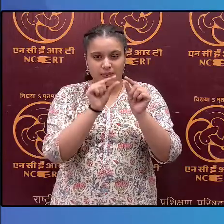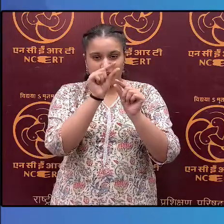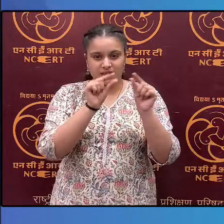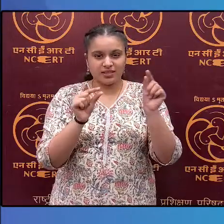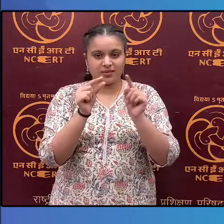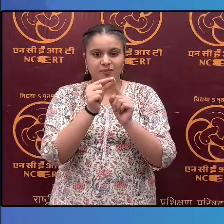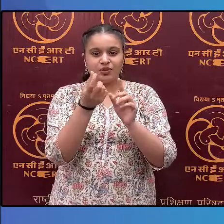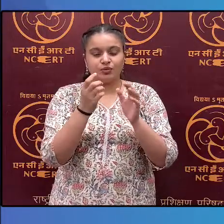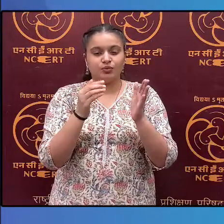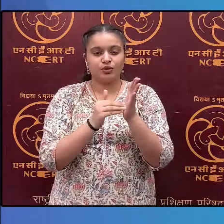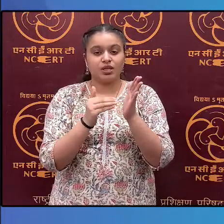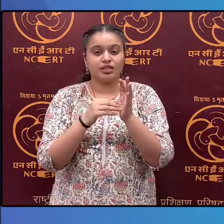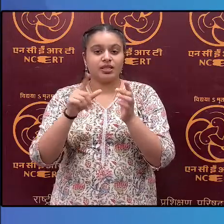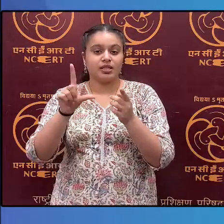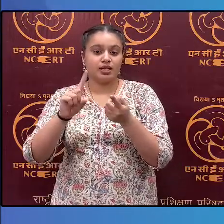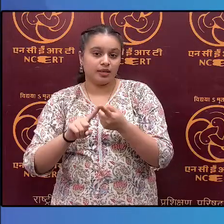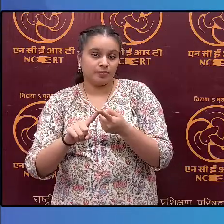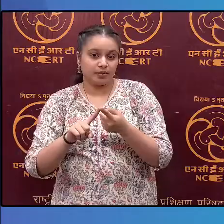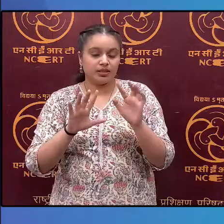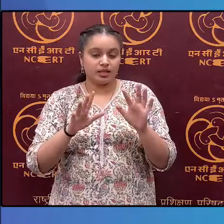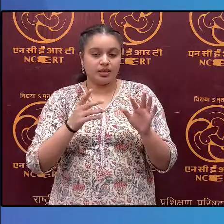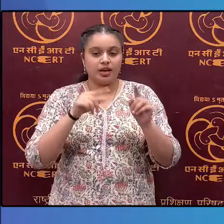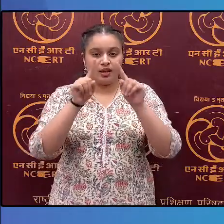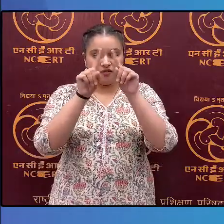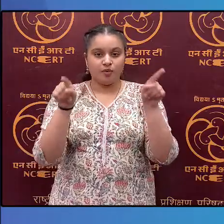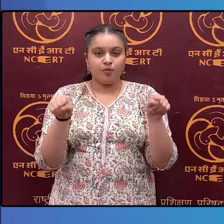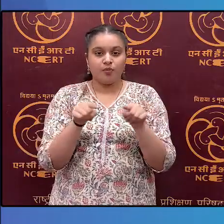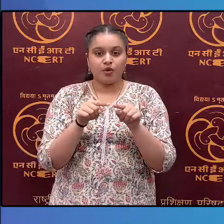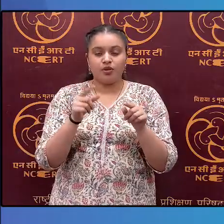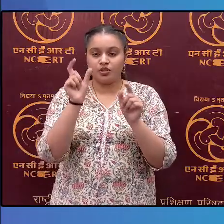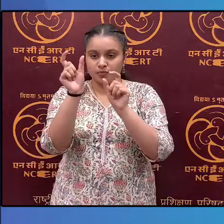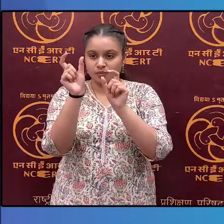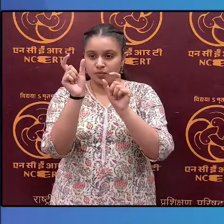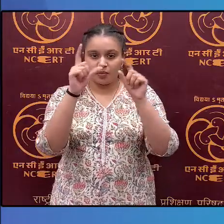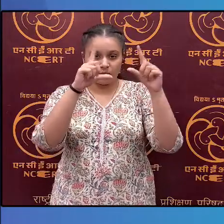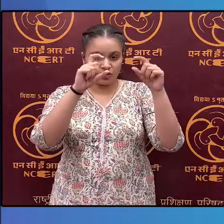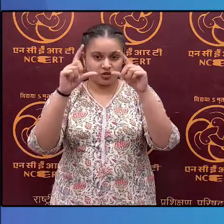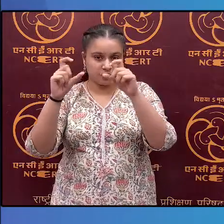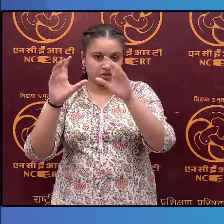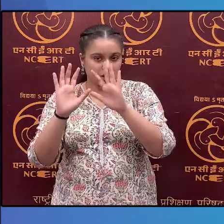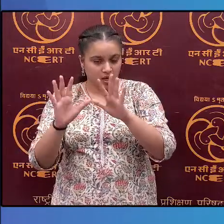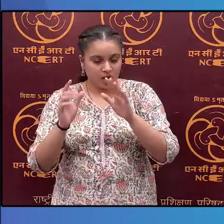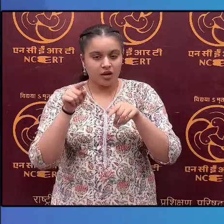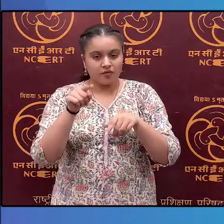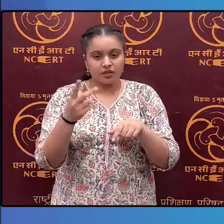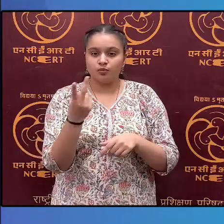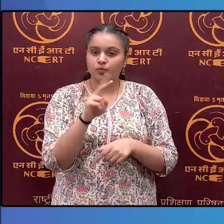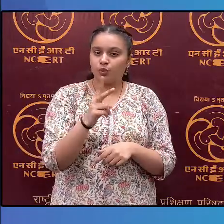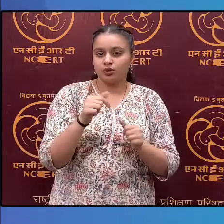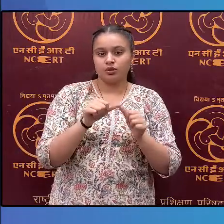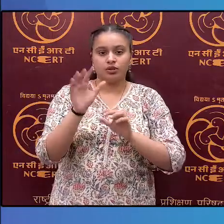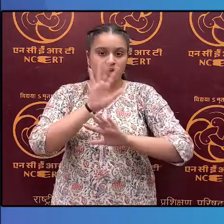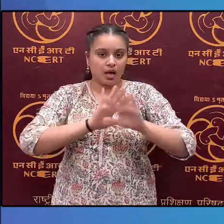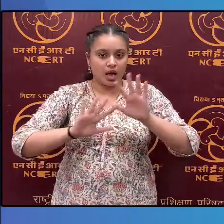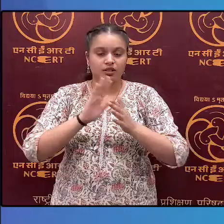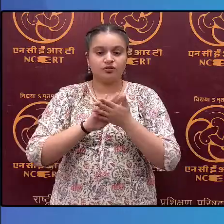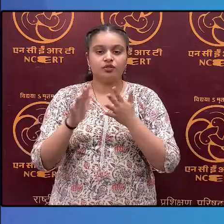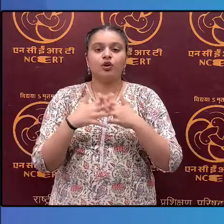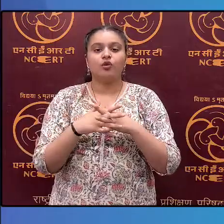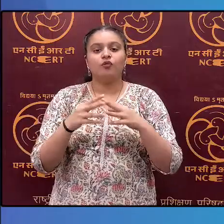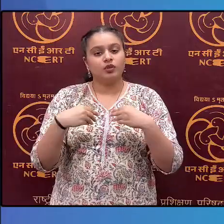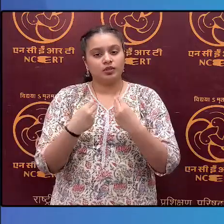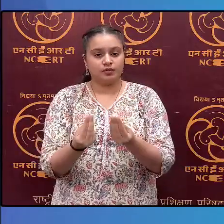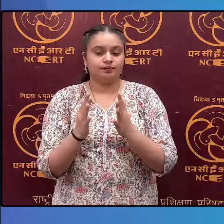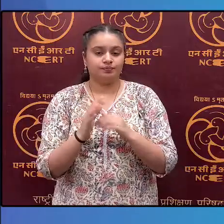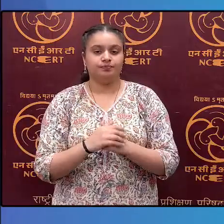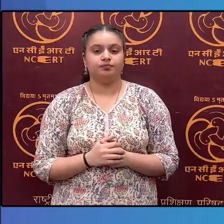easy crossword puzzle. Most of the hints are given in the picture only, so the kids can do these 2 activities as their home assignment.